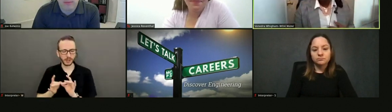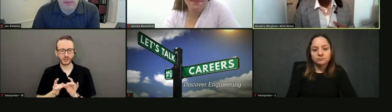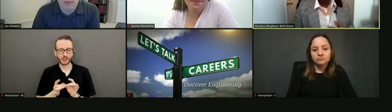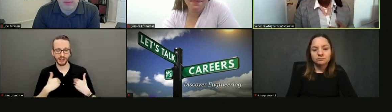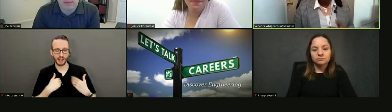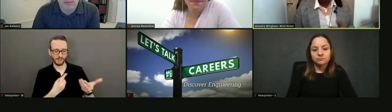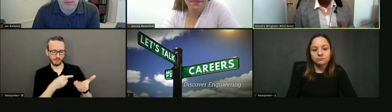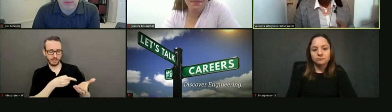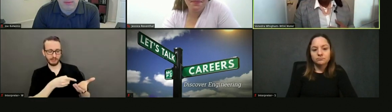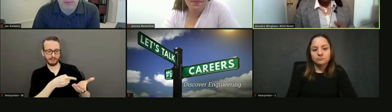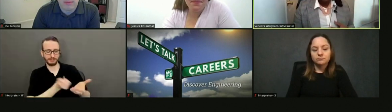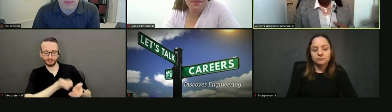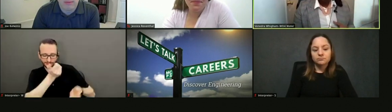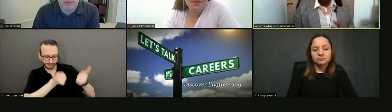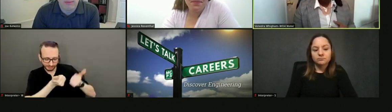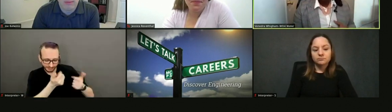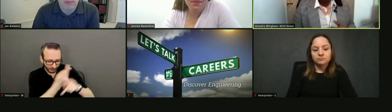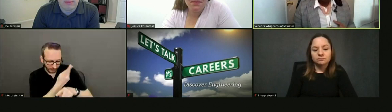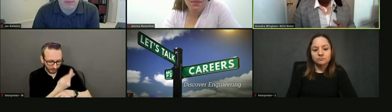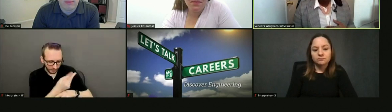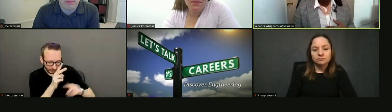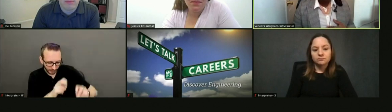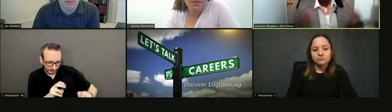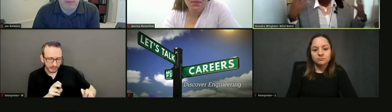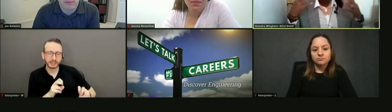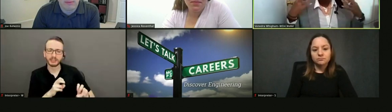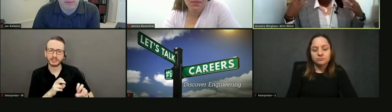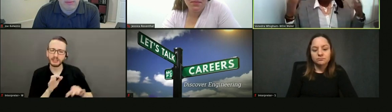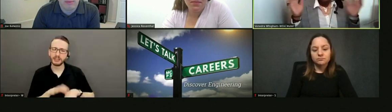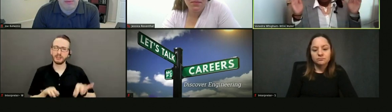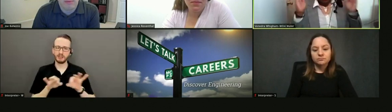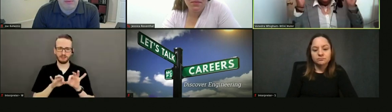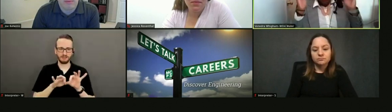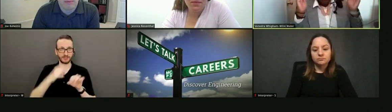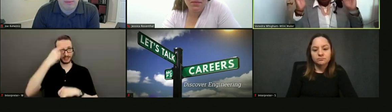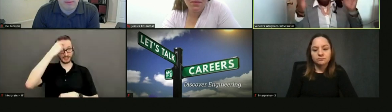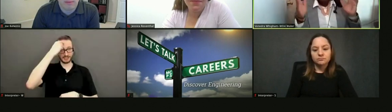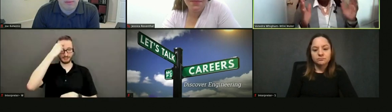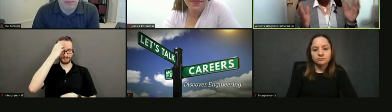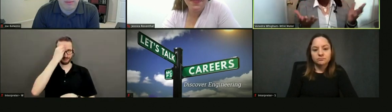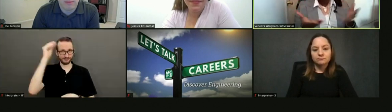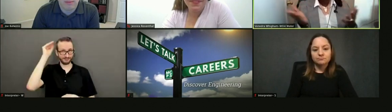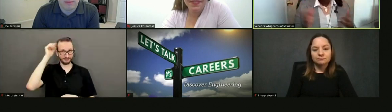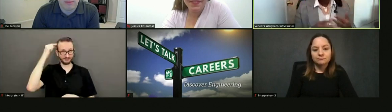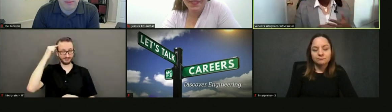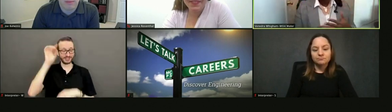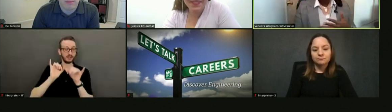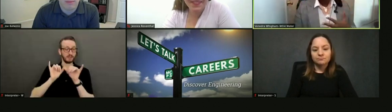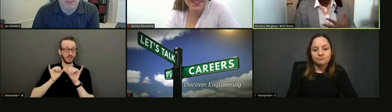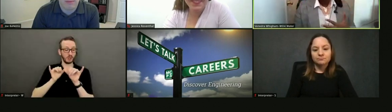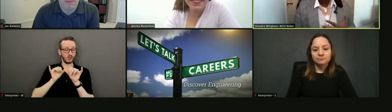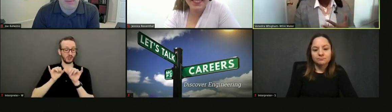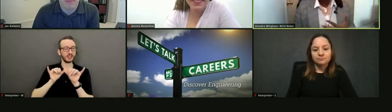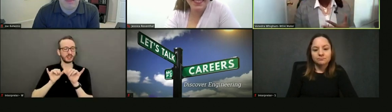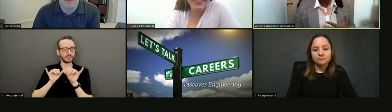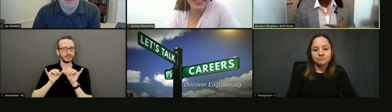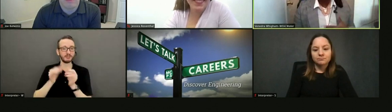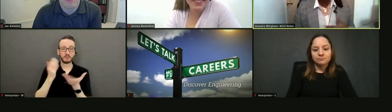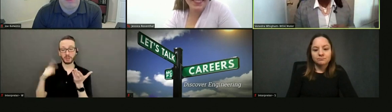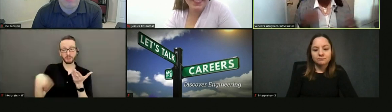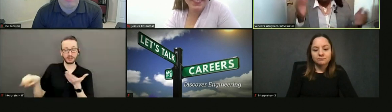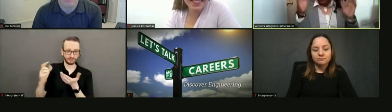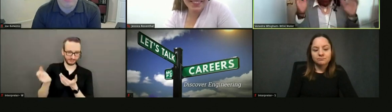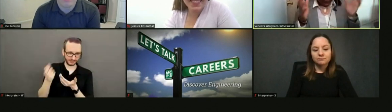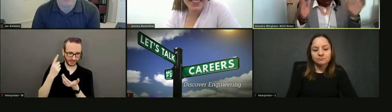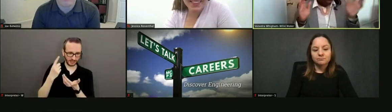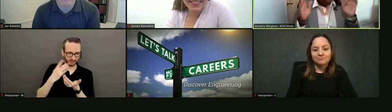It's cool to know that it kind of feels like you have an engineering brain, you know? And I don't know if the rest of the panelists can relate to this, but I'm